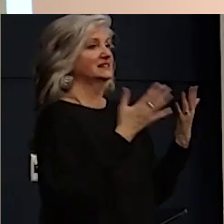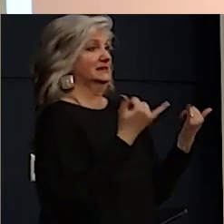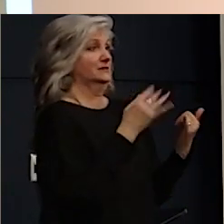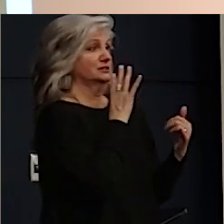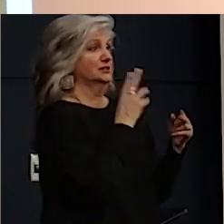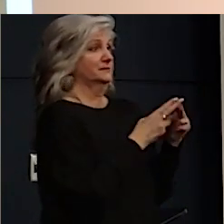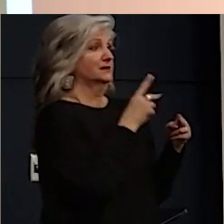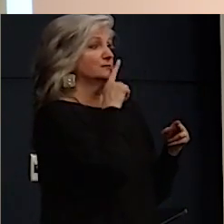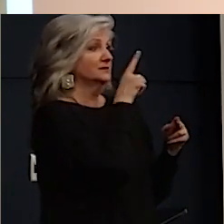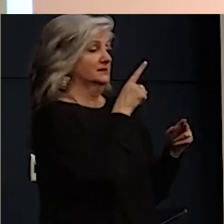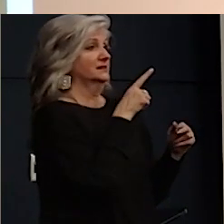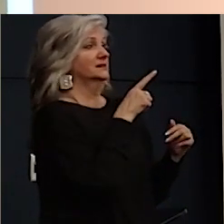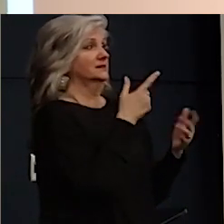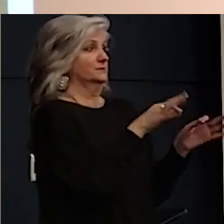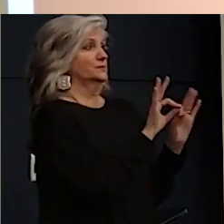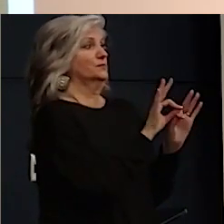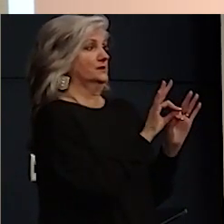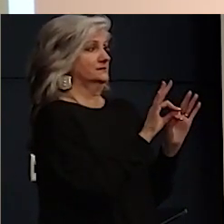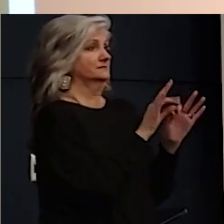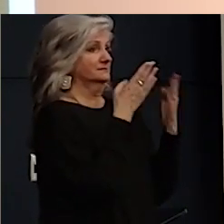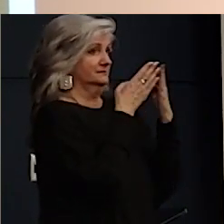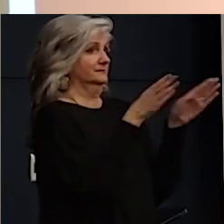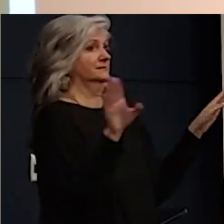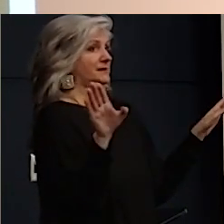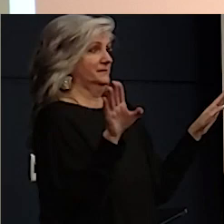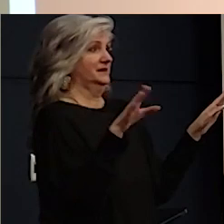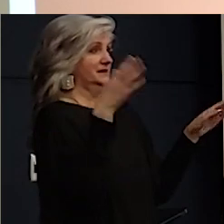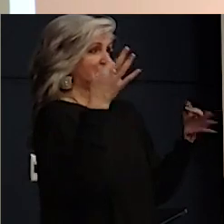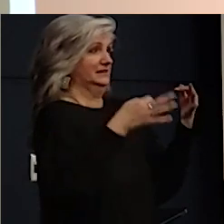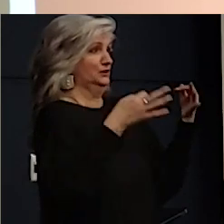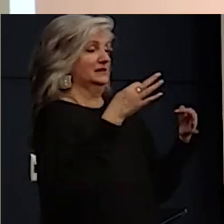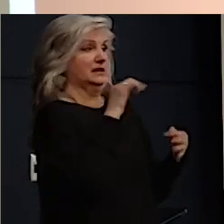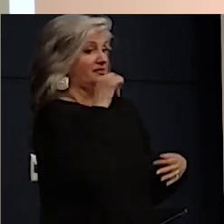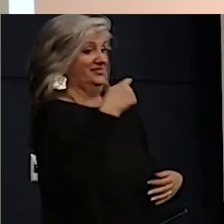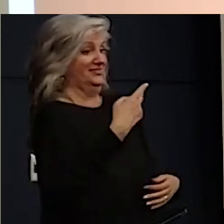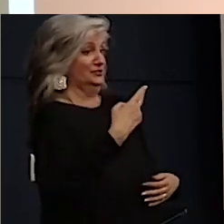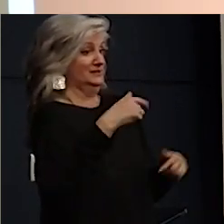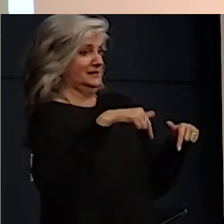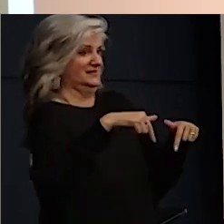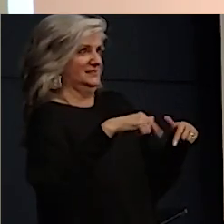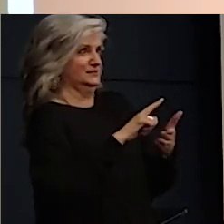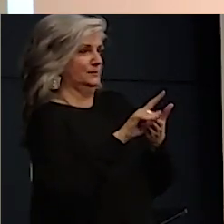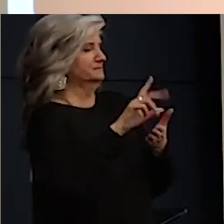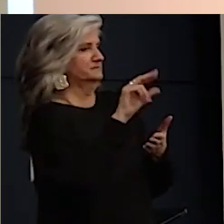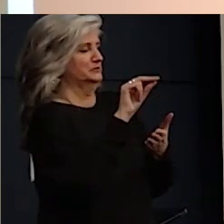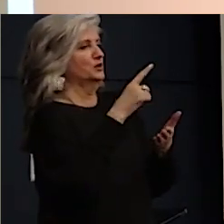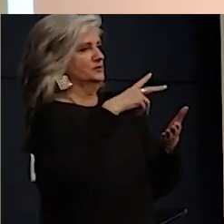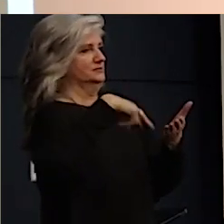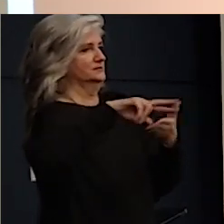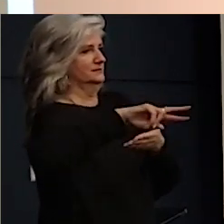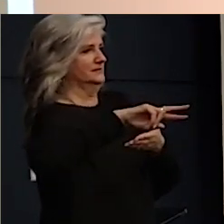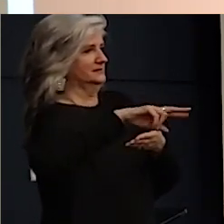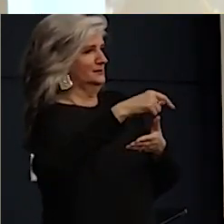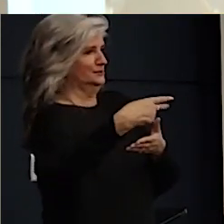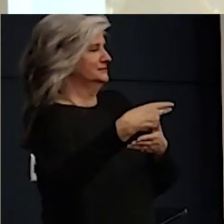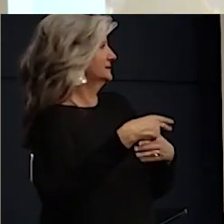about the really important public hearing that's going to be happening, not this Thursday, the Thursday after that Thursday, okay?